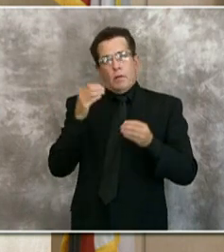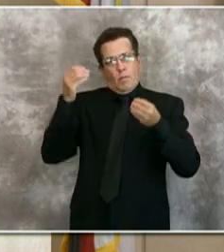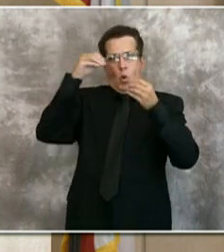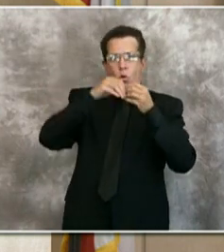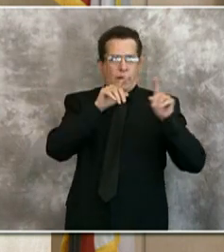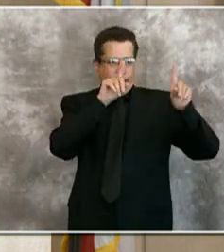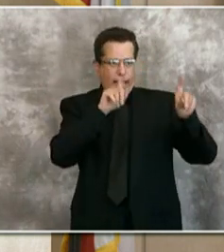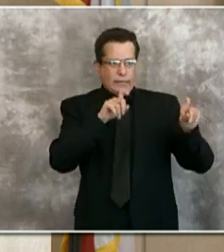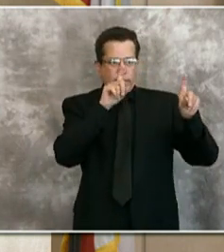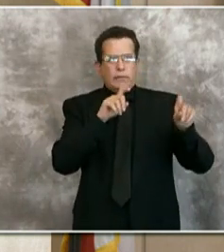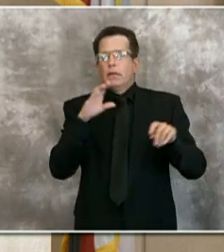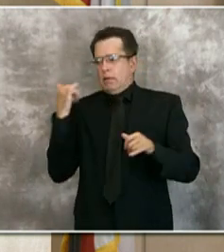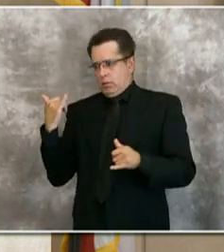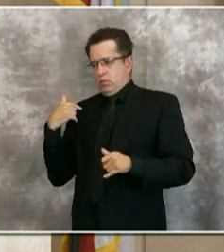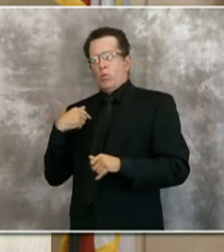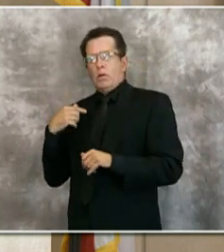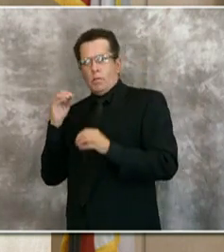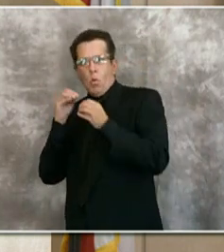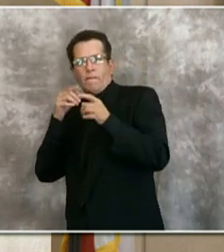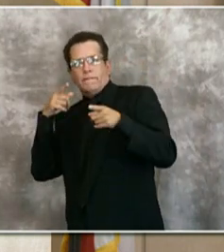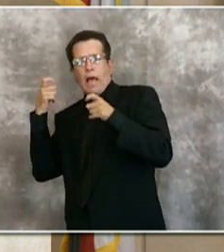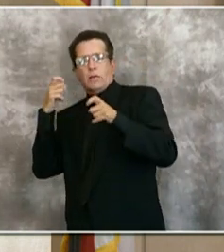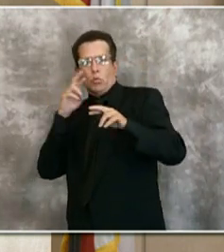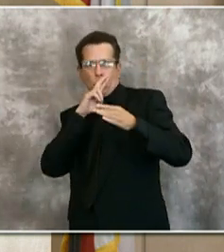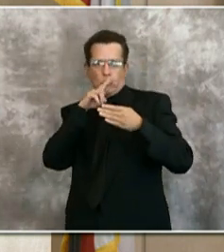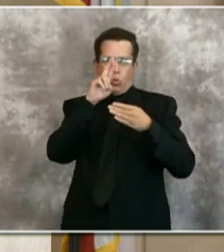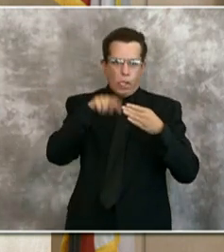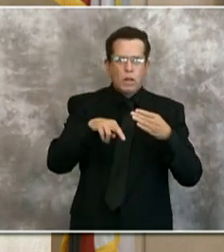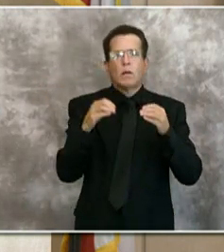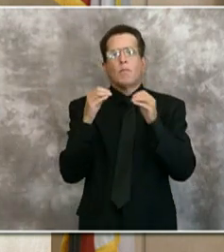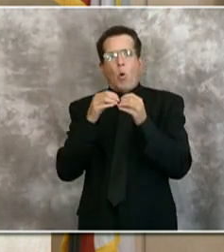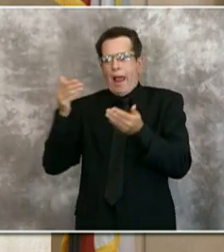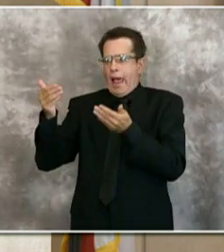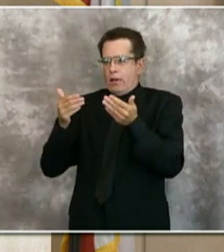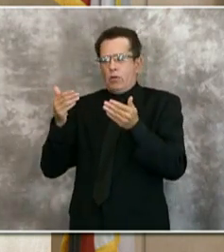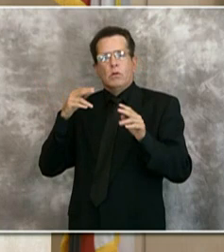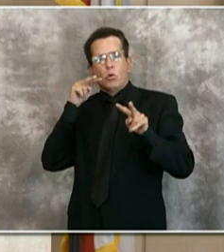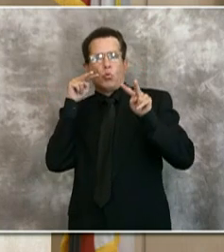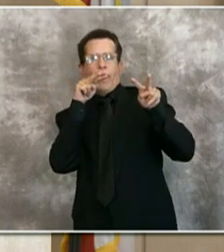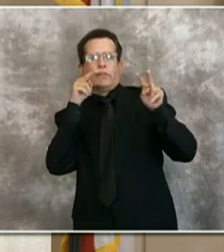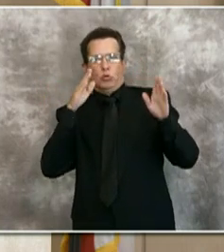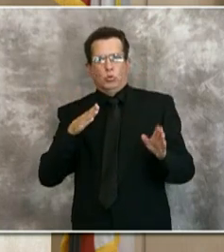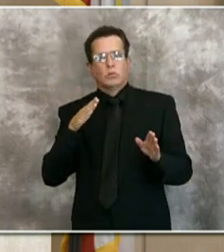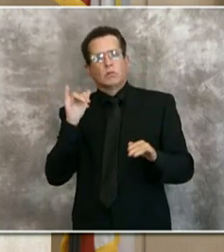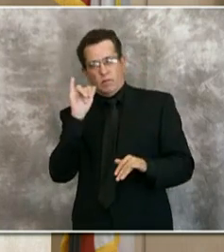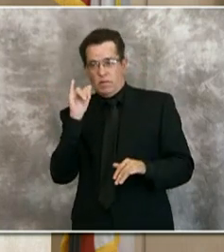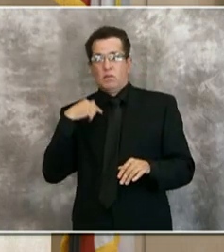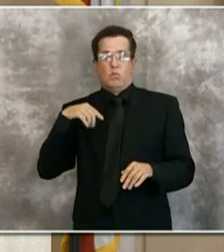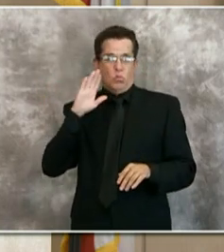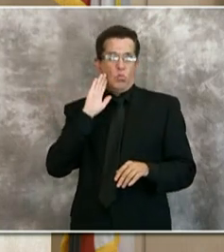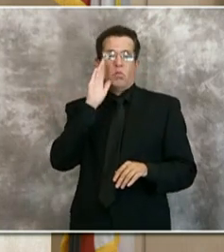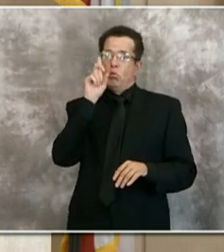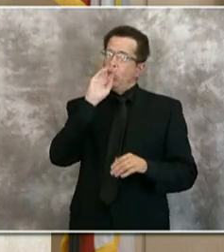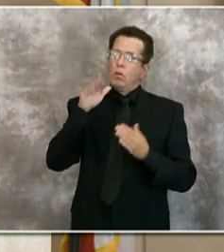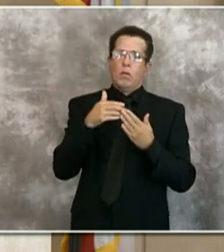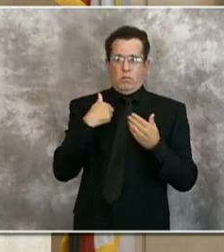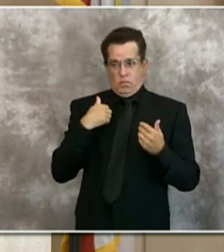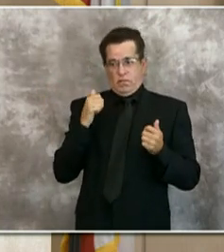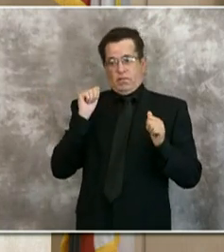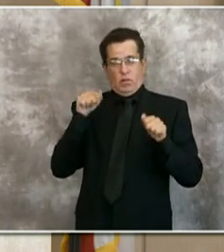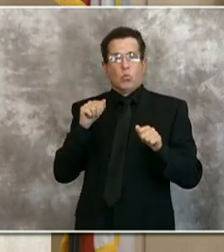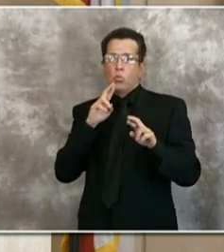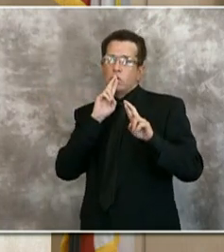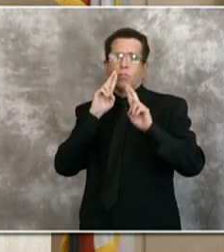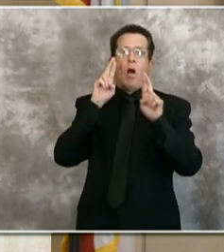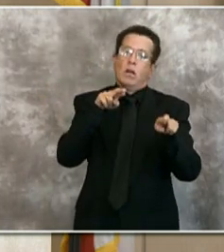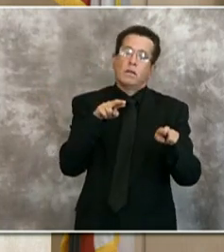return of results, to increase case investigators and contact tracers. And as a new challenge develops, then we will do everything we can to respond to